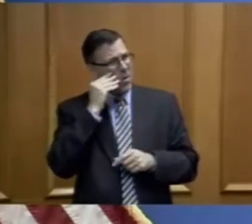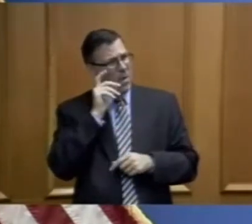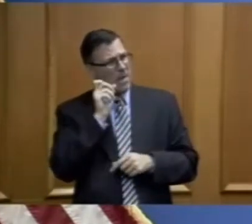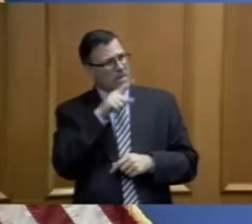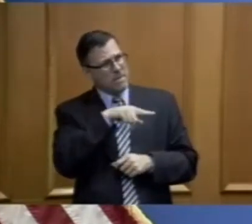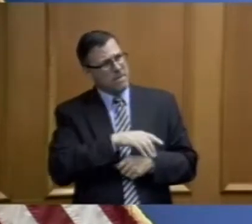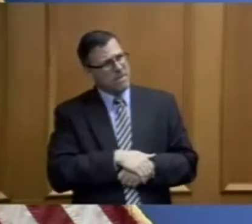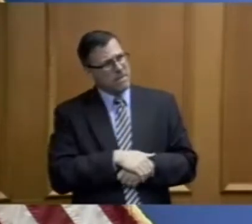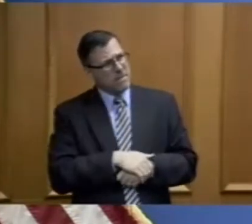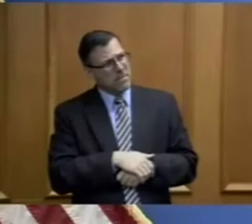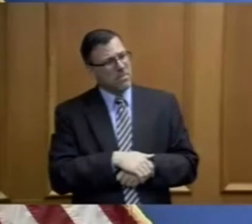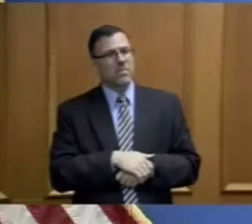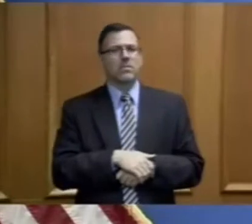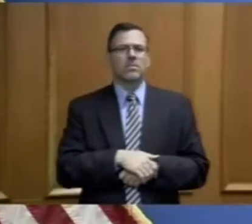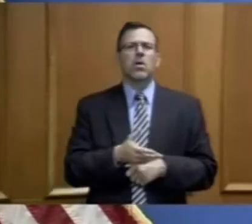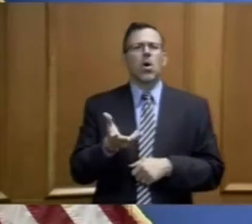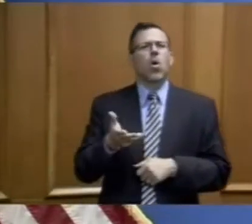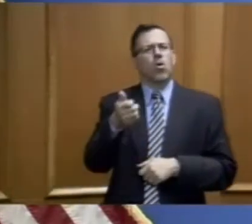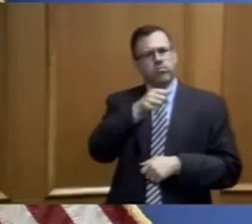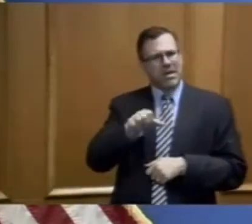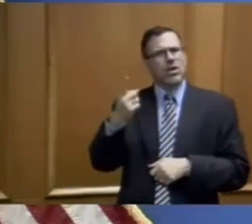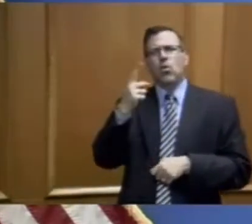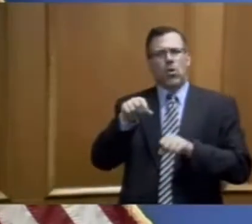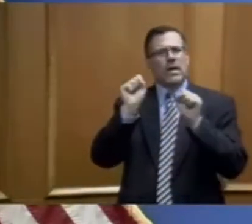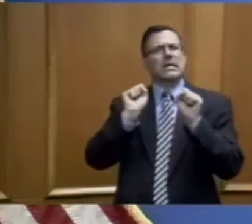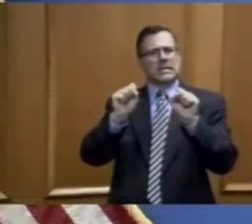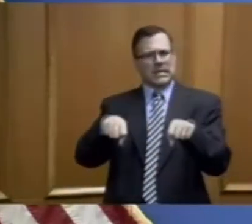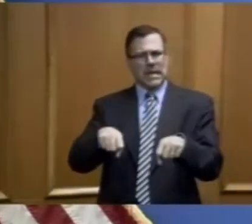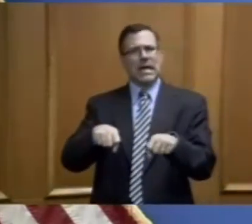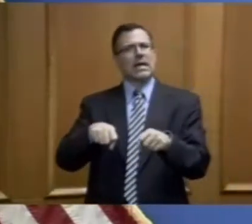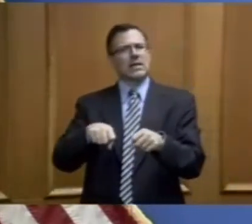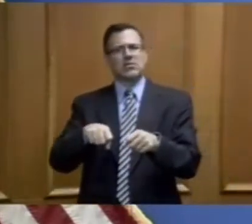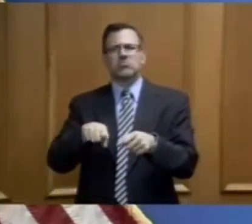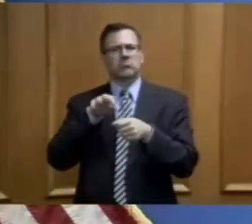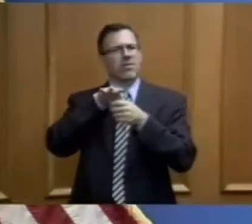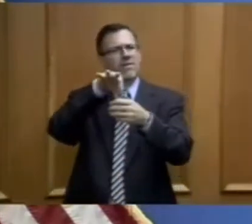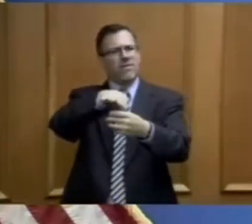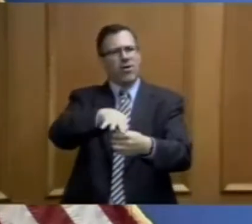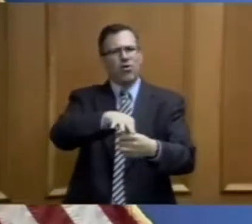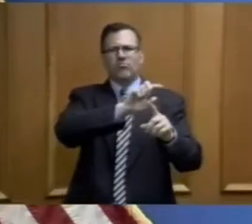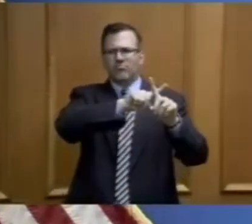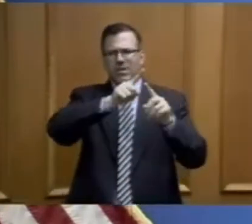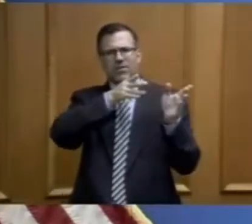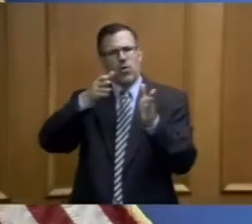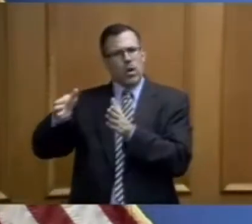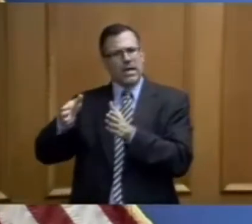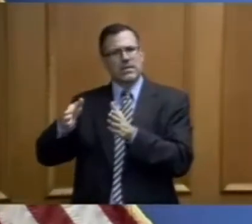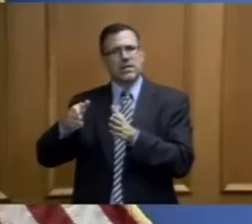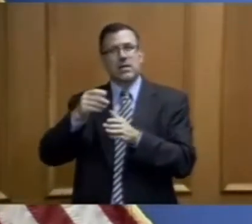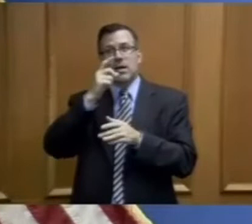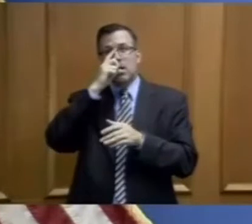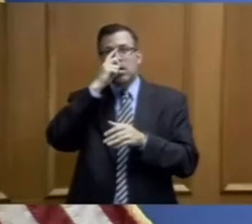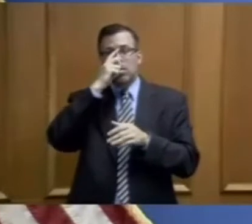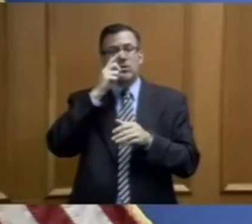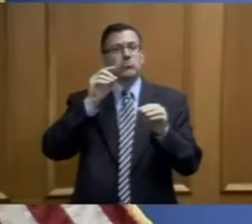available options for, and there are options available for people to do absentee voting, but no excuse absentee